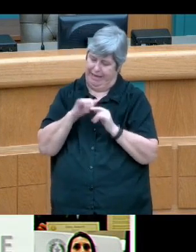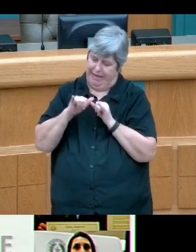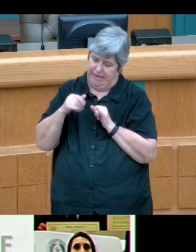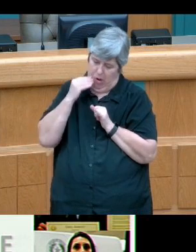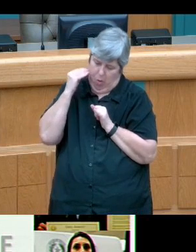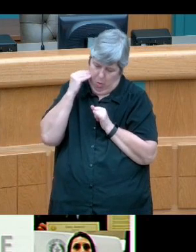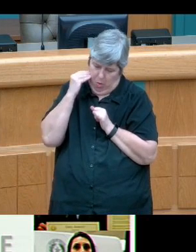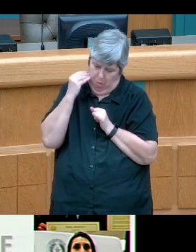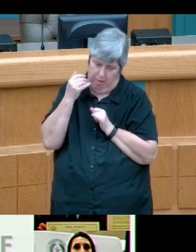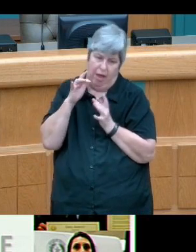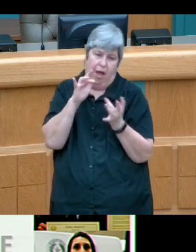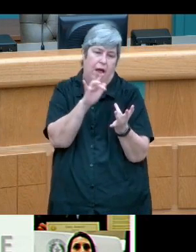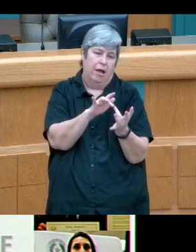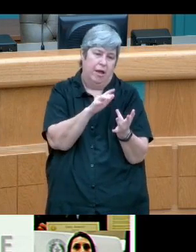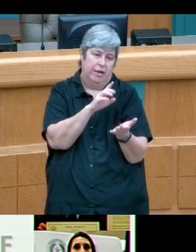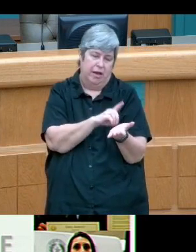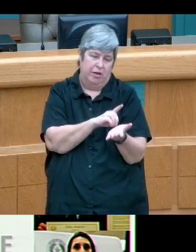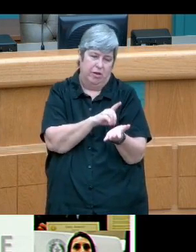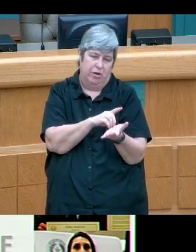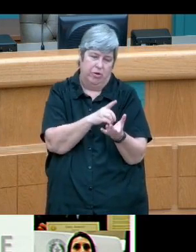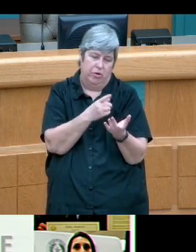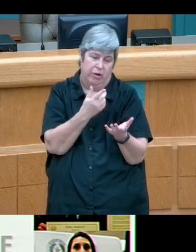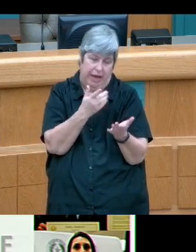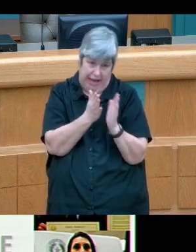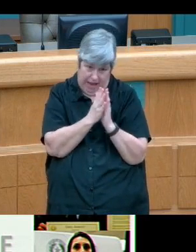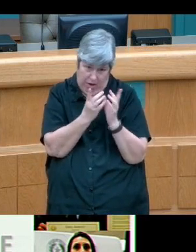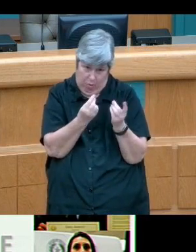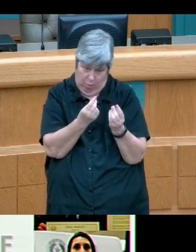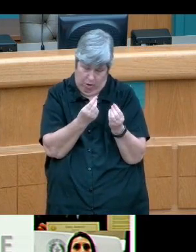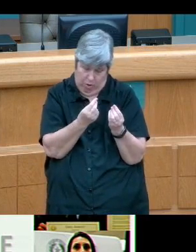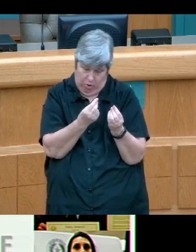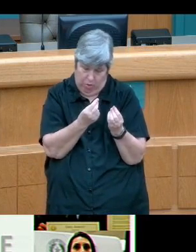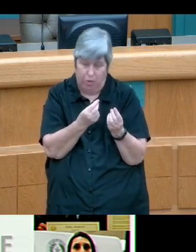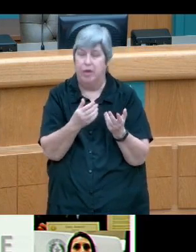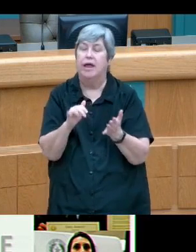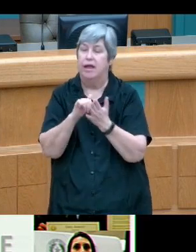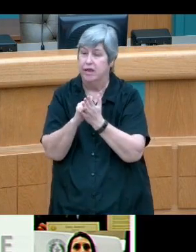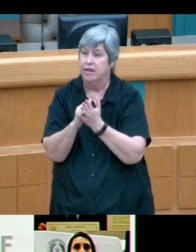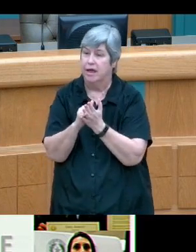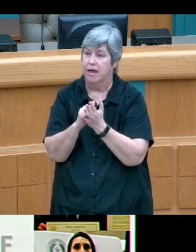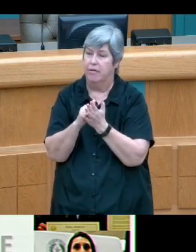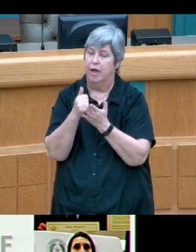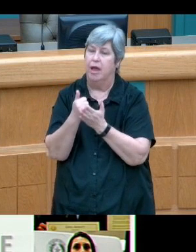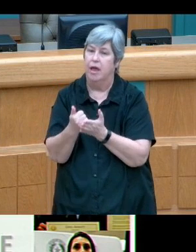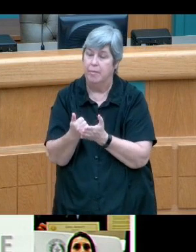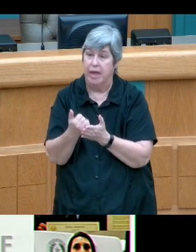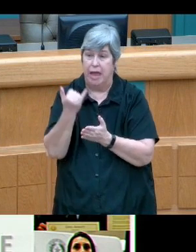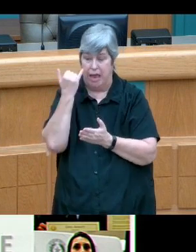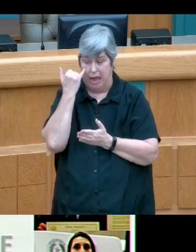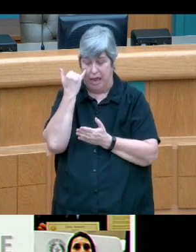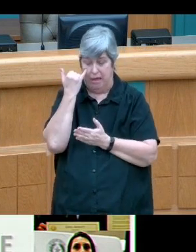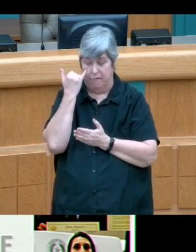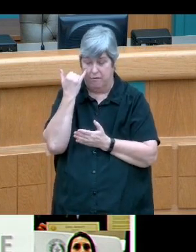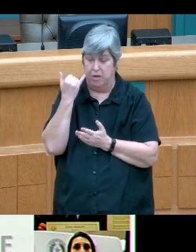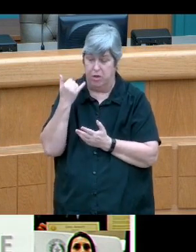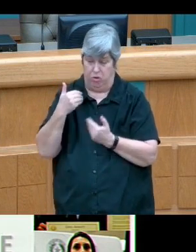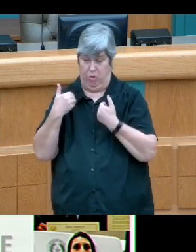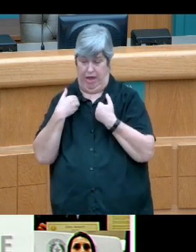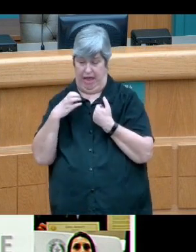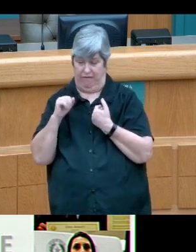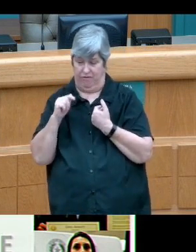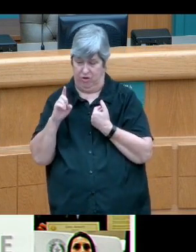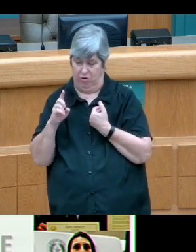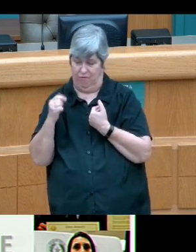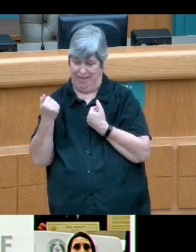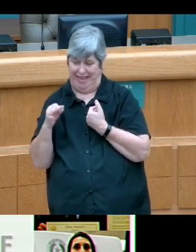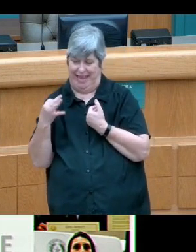your doctor, and seek advice on what to do from there. This will make it so that if you do have COVID-19, you're